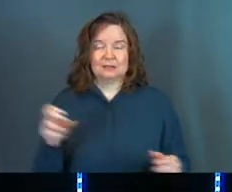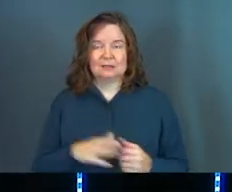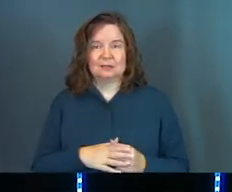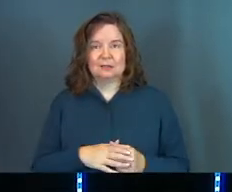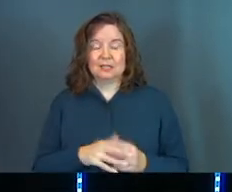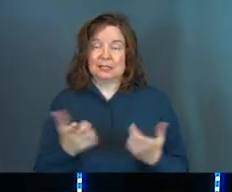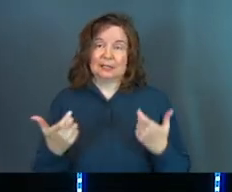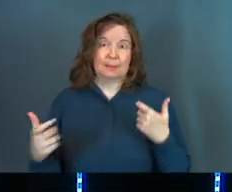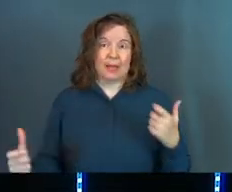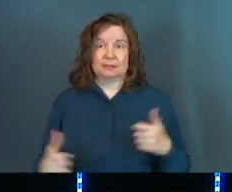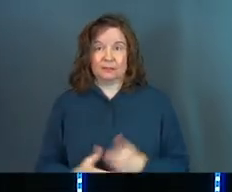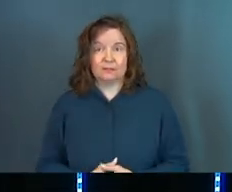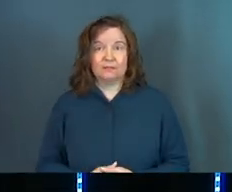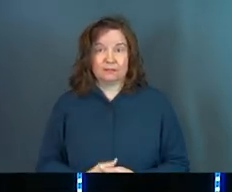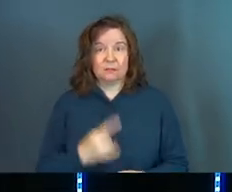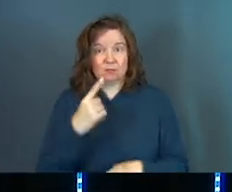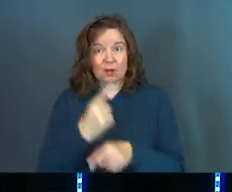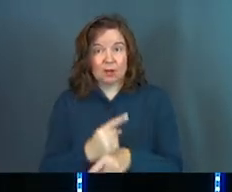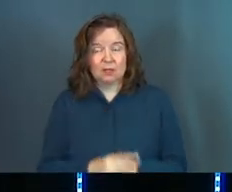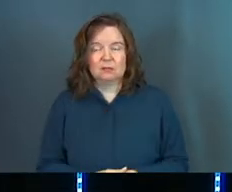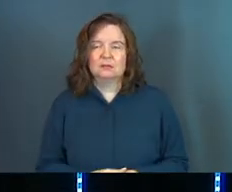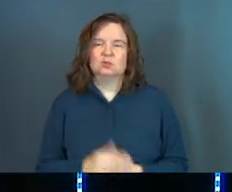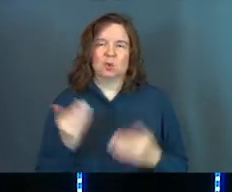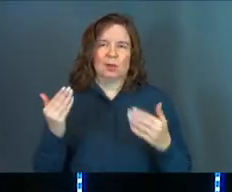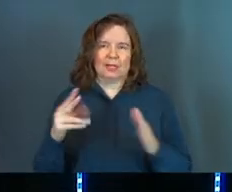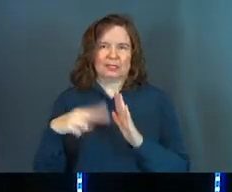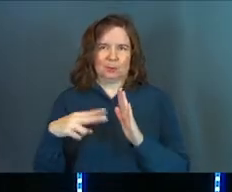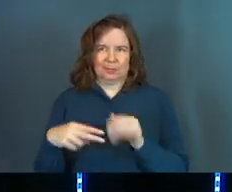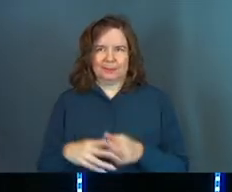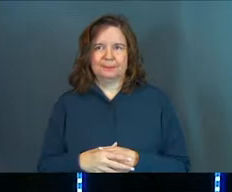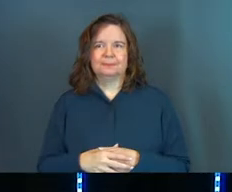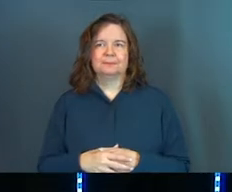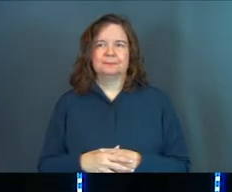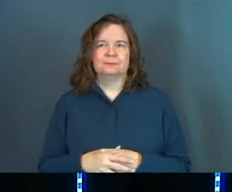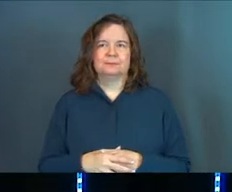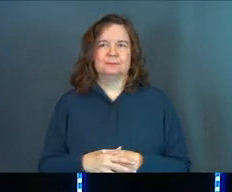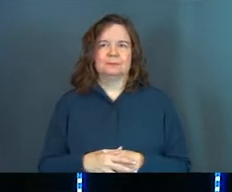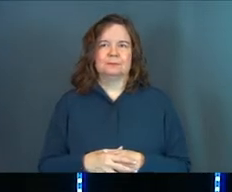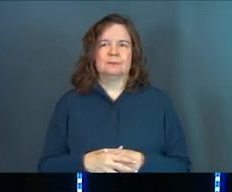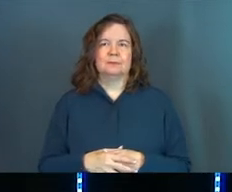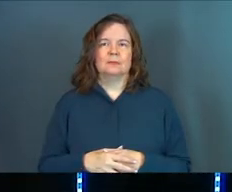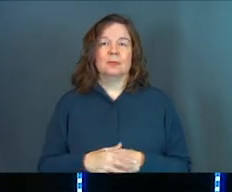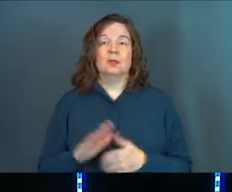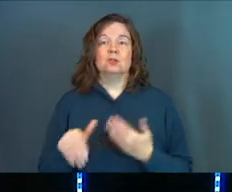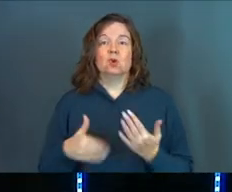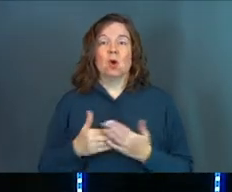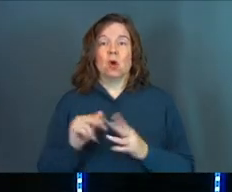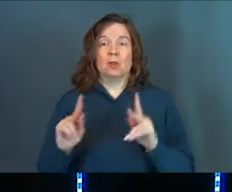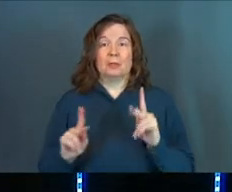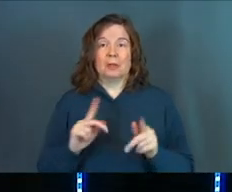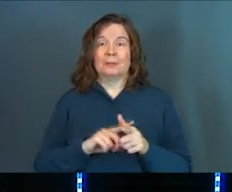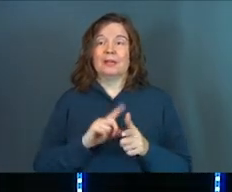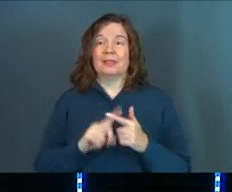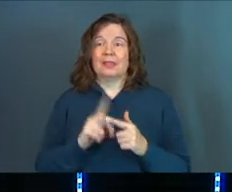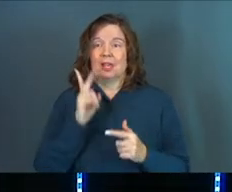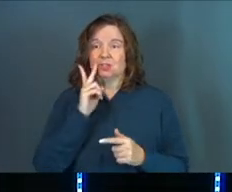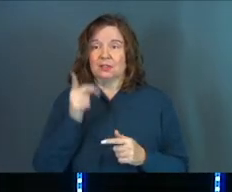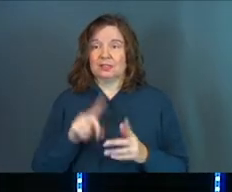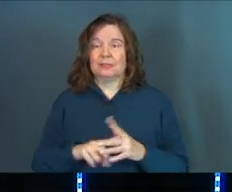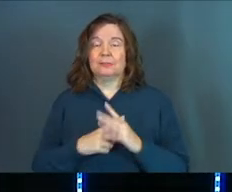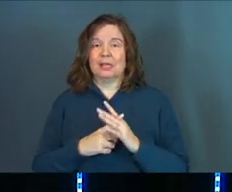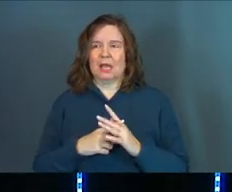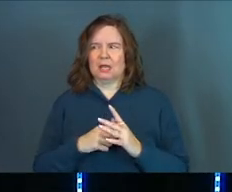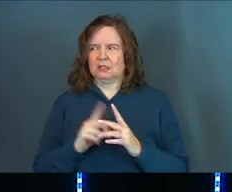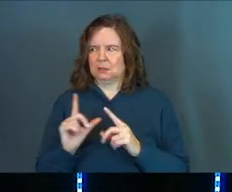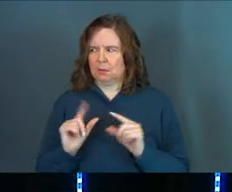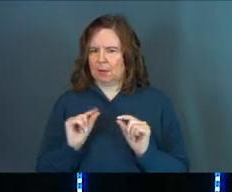It's massive, right? So let's keep reading. So all the people then saw this and began to